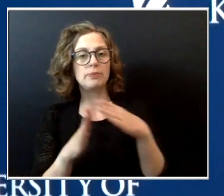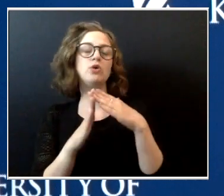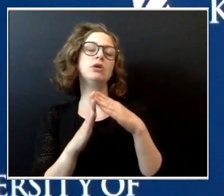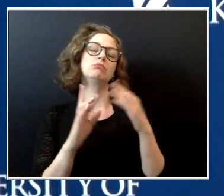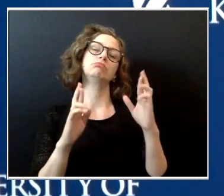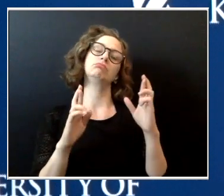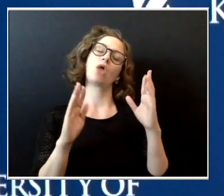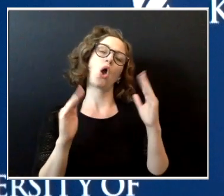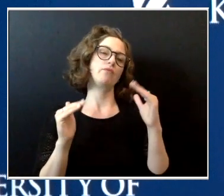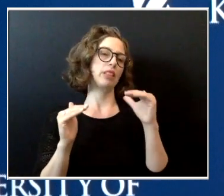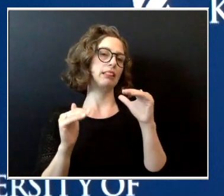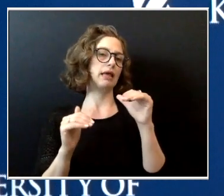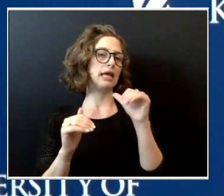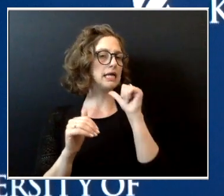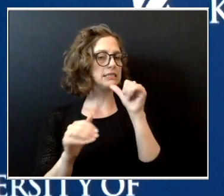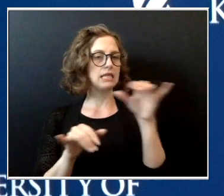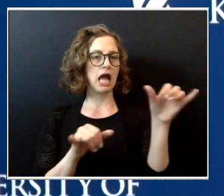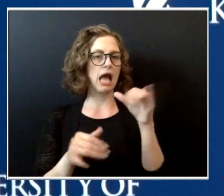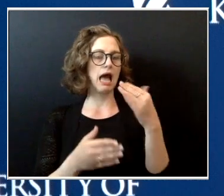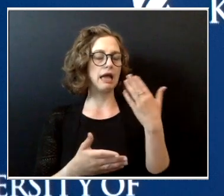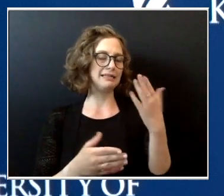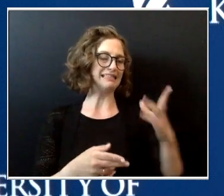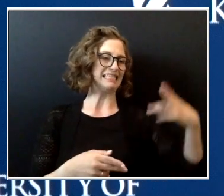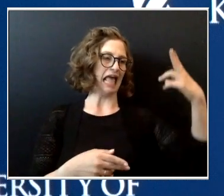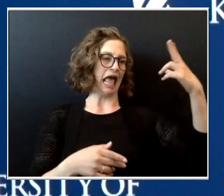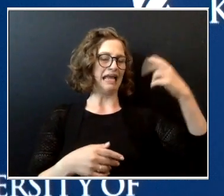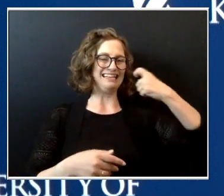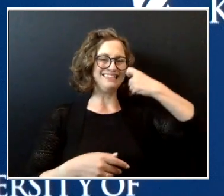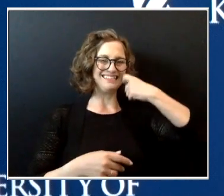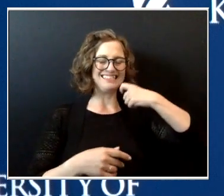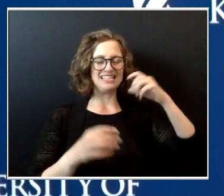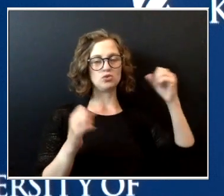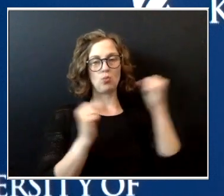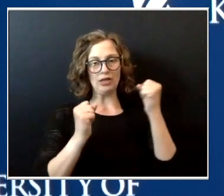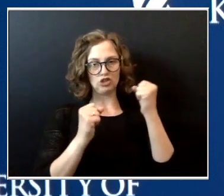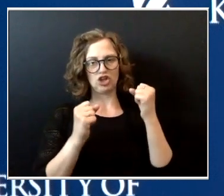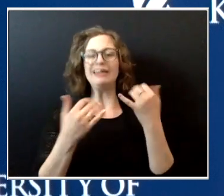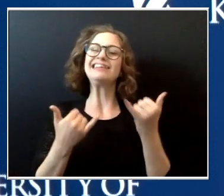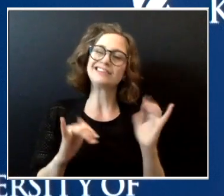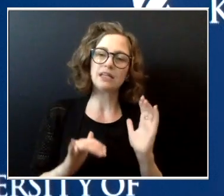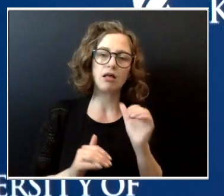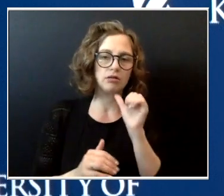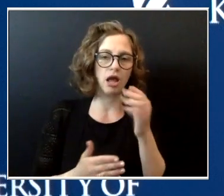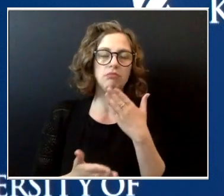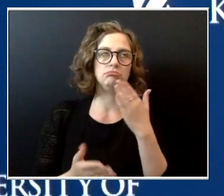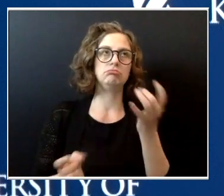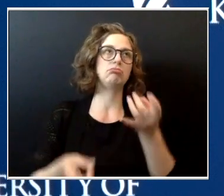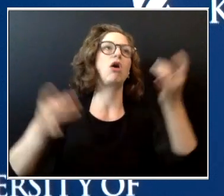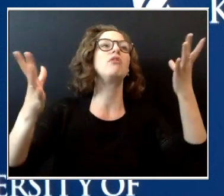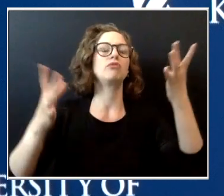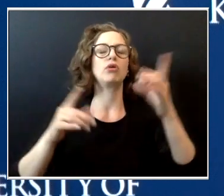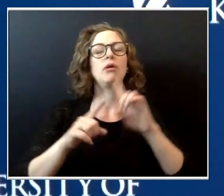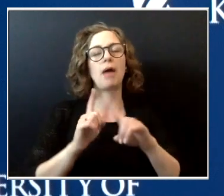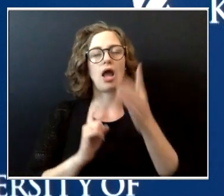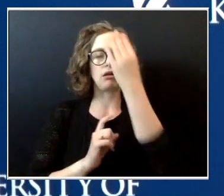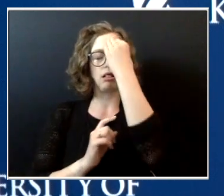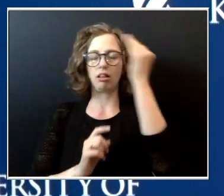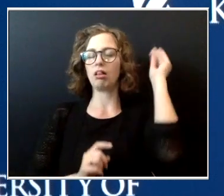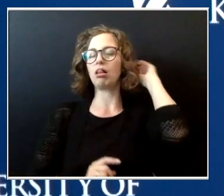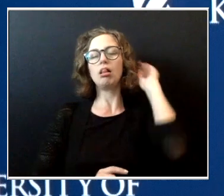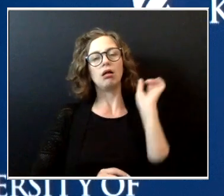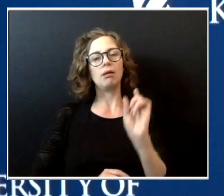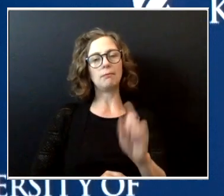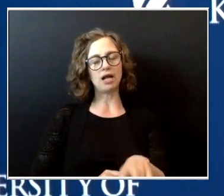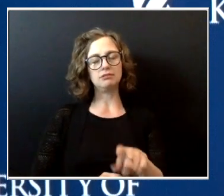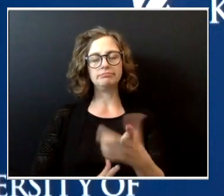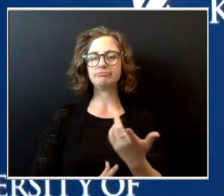this winter, which was still fairly low, but I think we just have to be mindful of that fact and kind of just monitor it day by day.